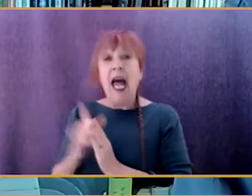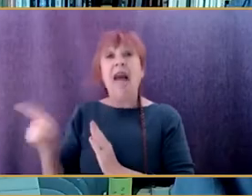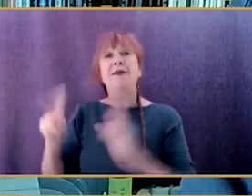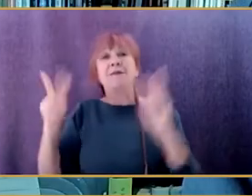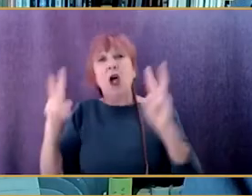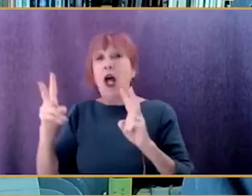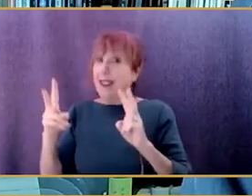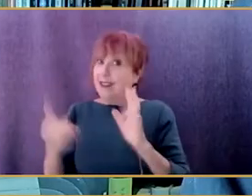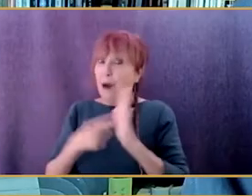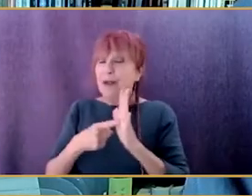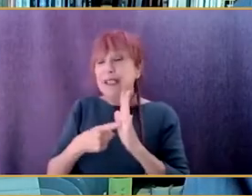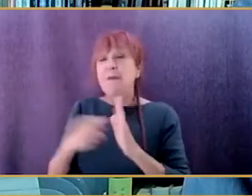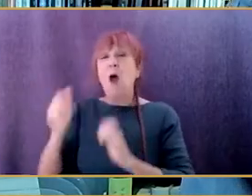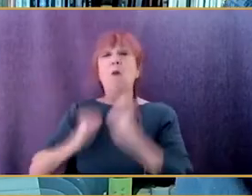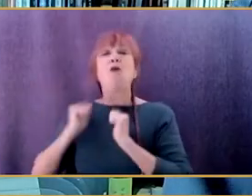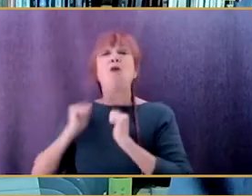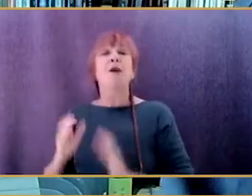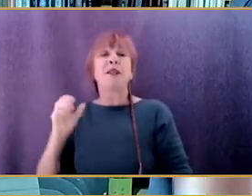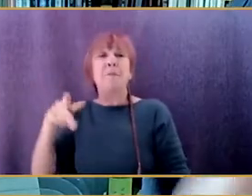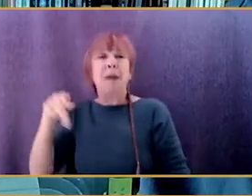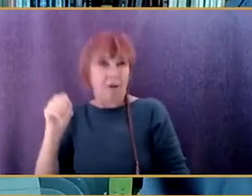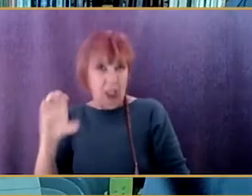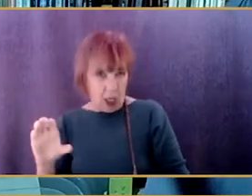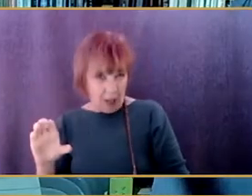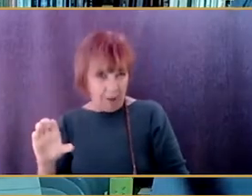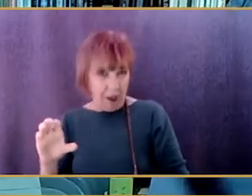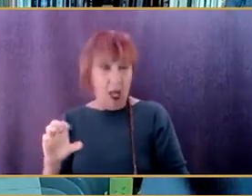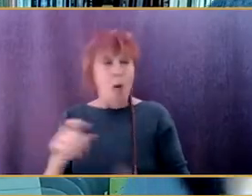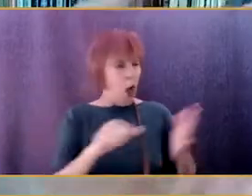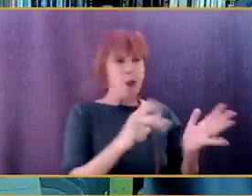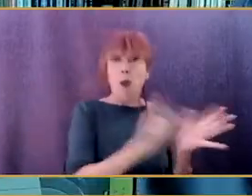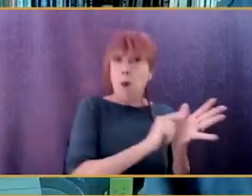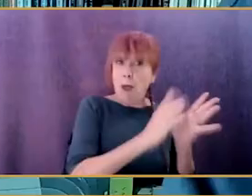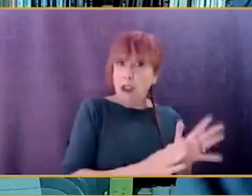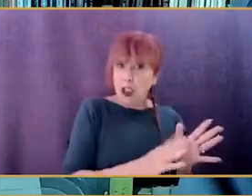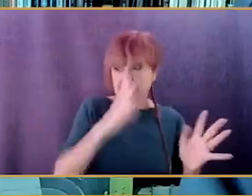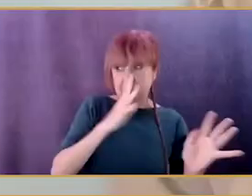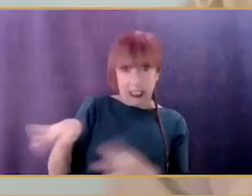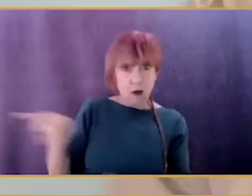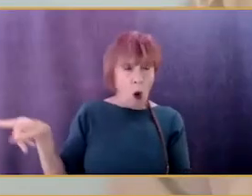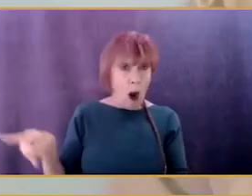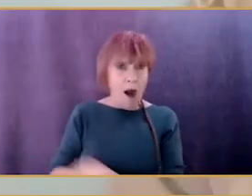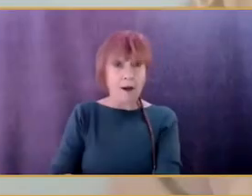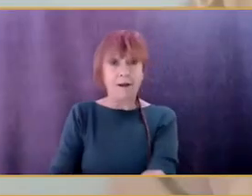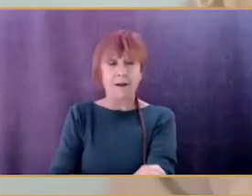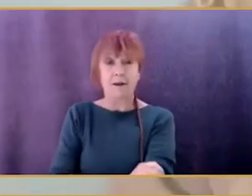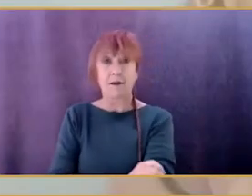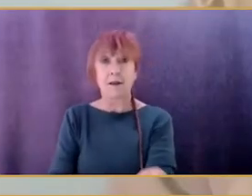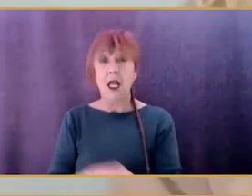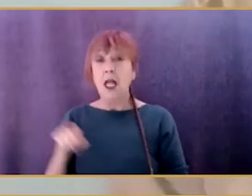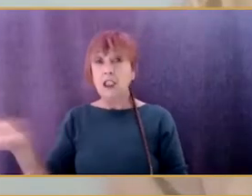these were often performers of color Yet what the publishing world was doing was ignoring these performers She is